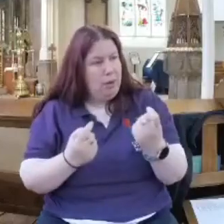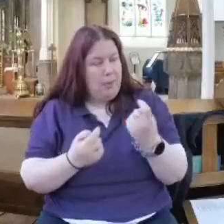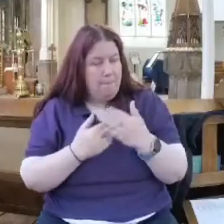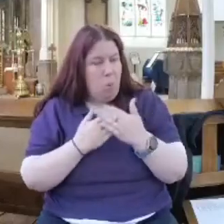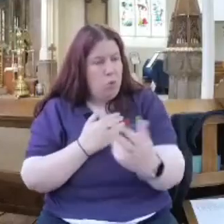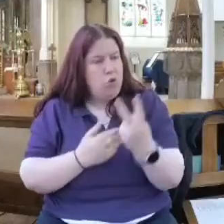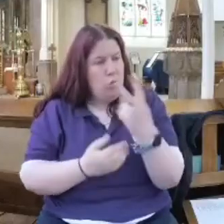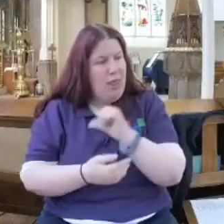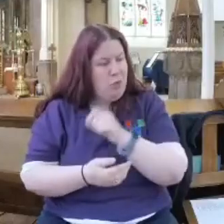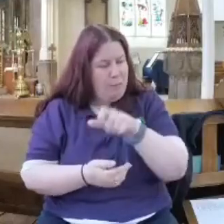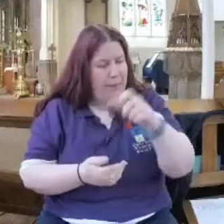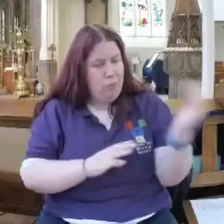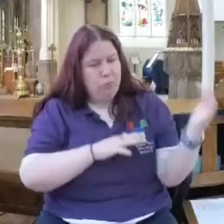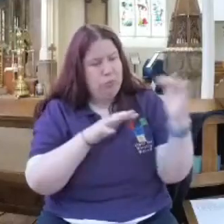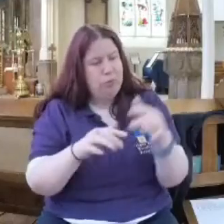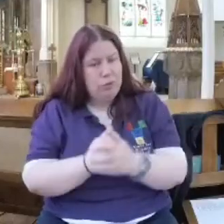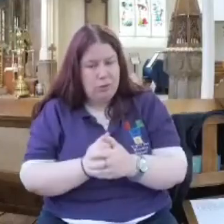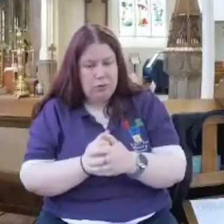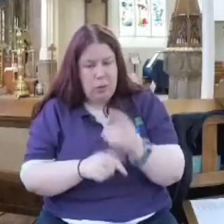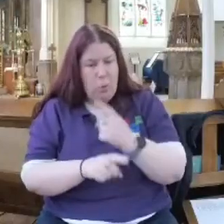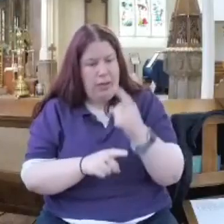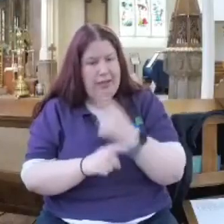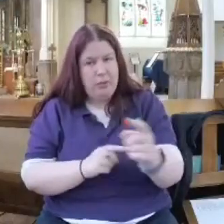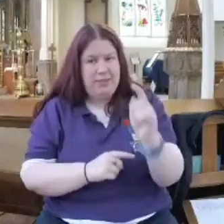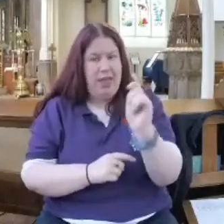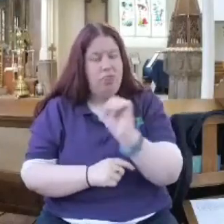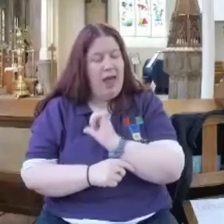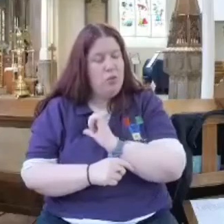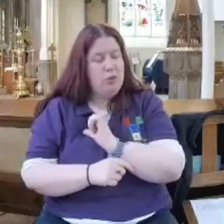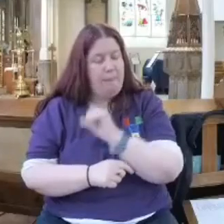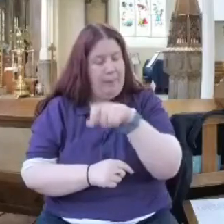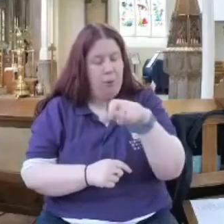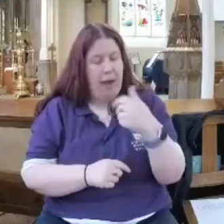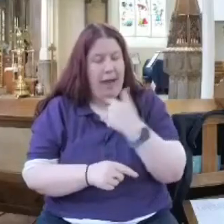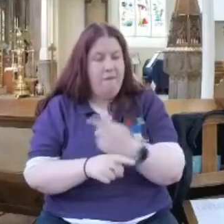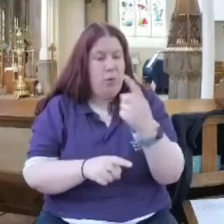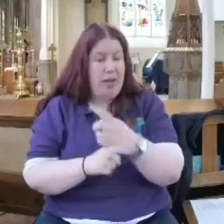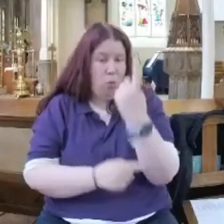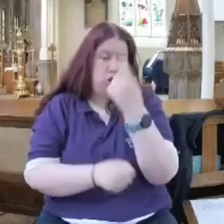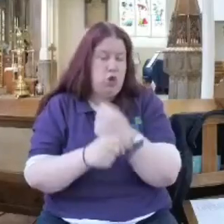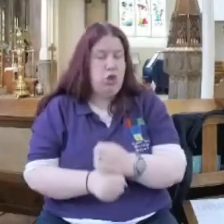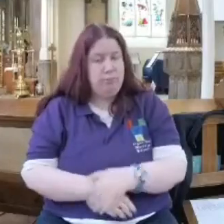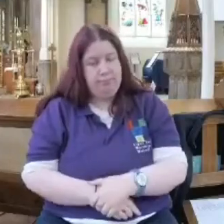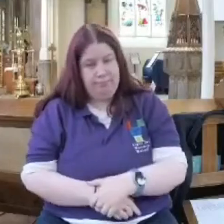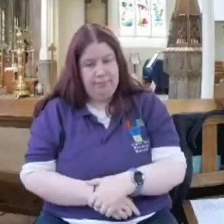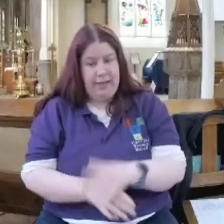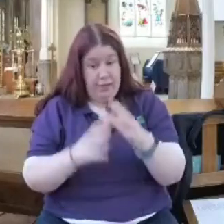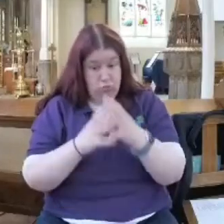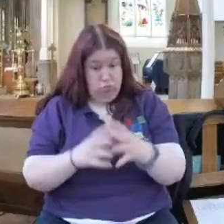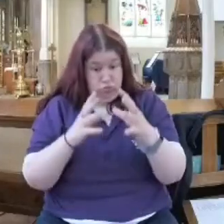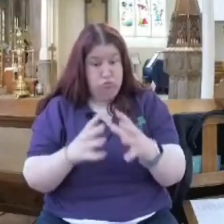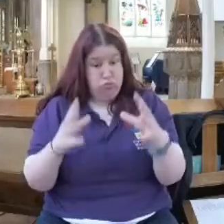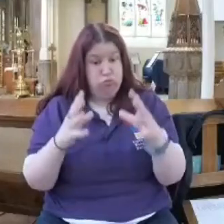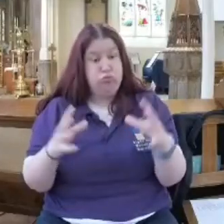2,000? His weekly attendance was 10,000 a week, one church, and it was increasing